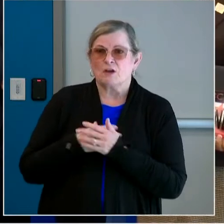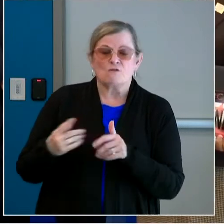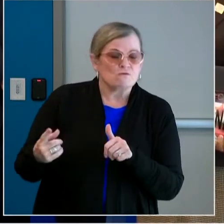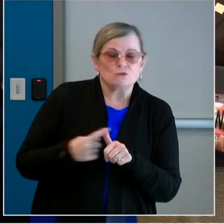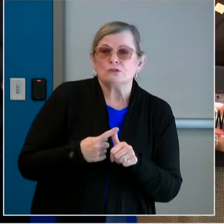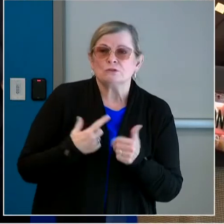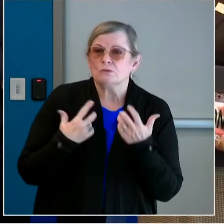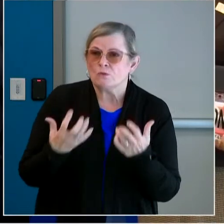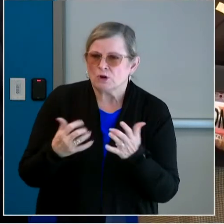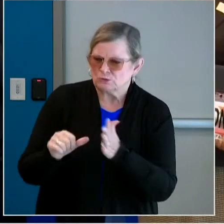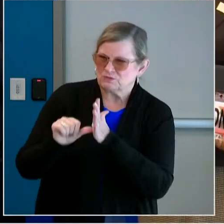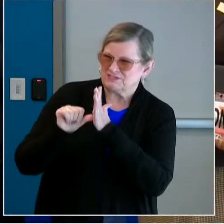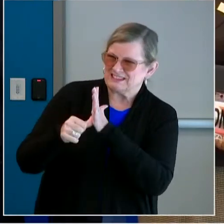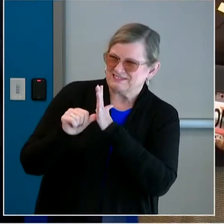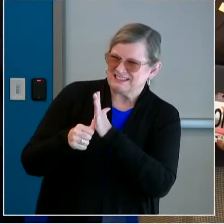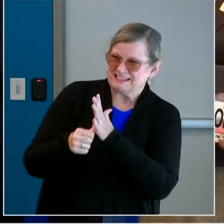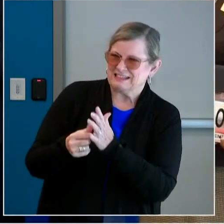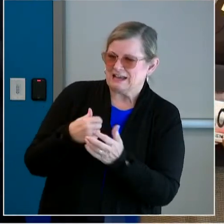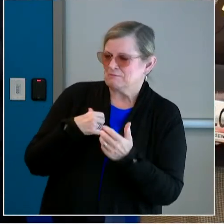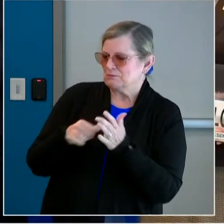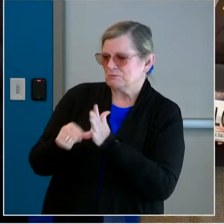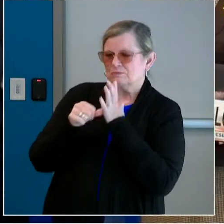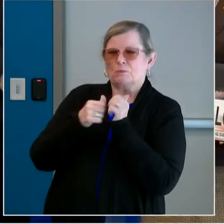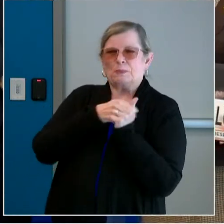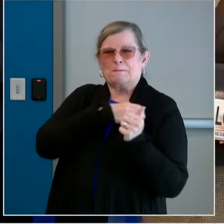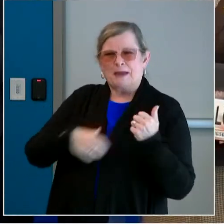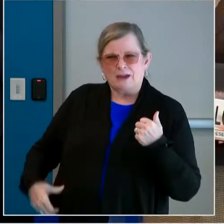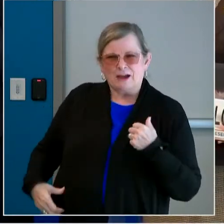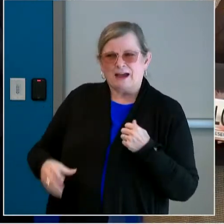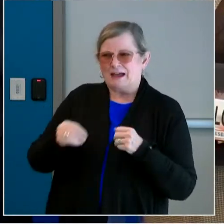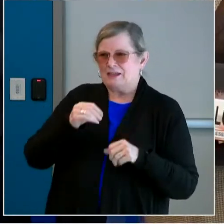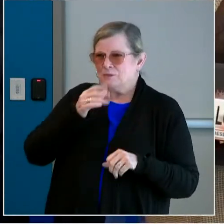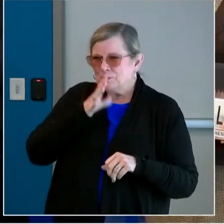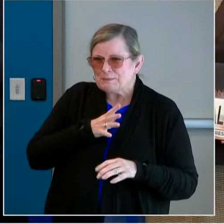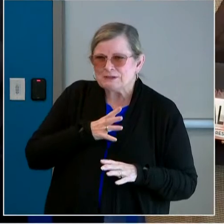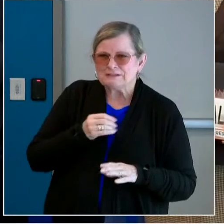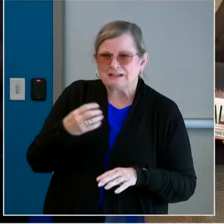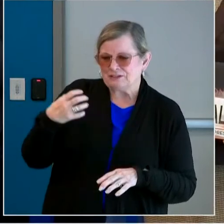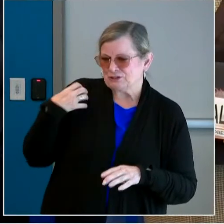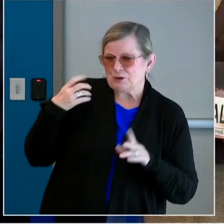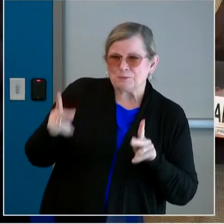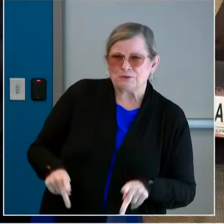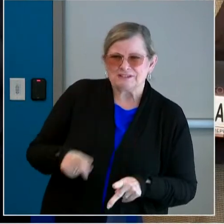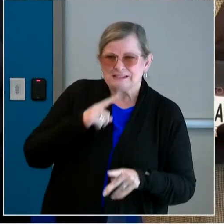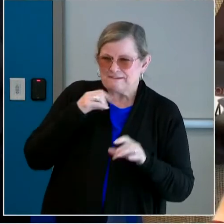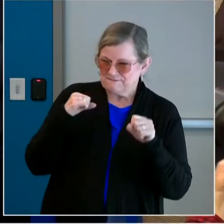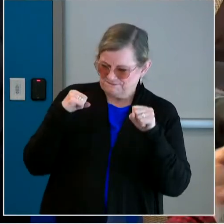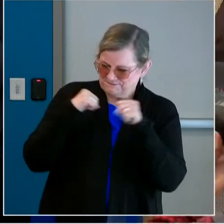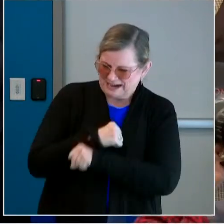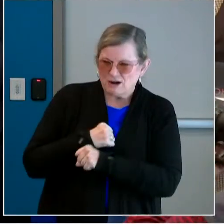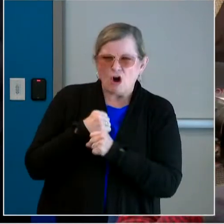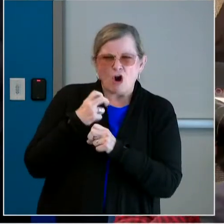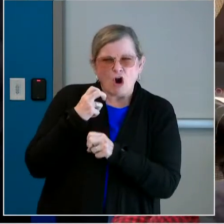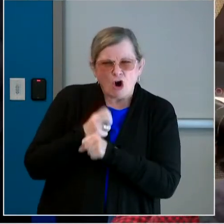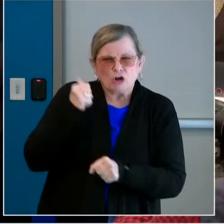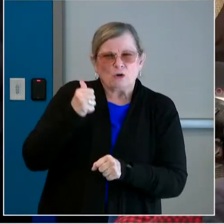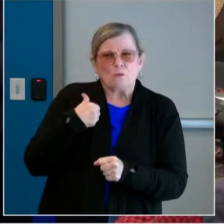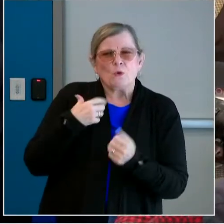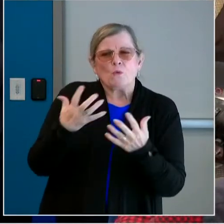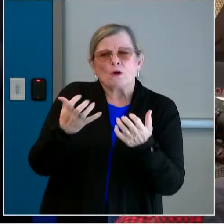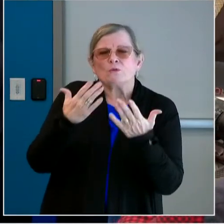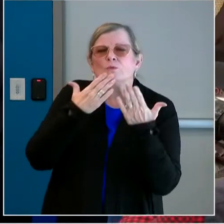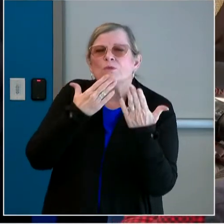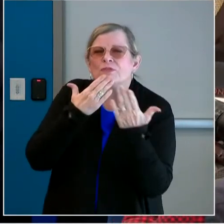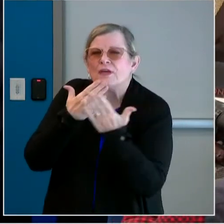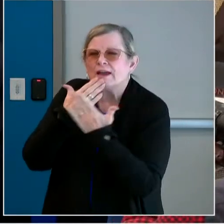that the mayor and the congresswoman and the chairman said. We're going to fight as hard as we can, but I do also want to thank all of the people,